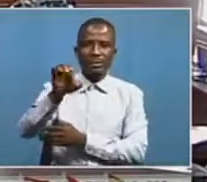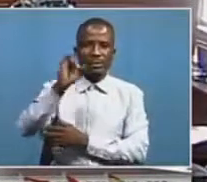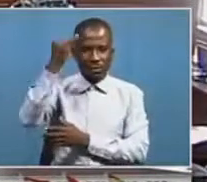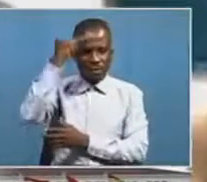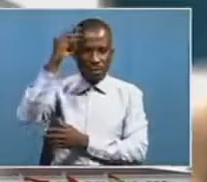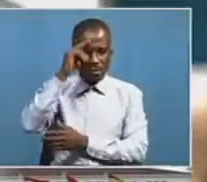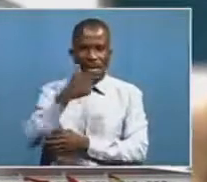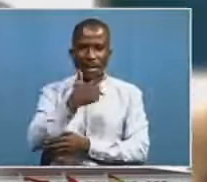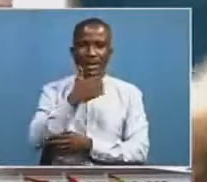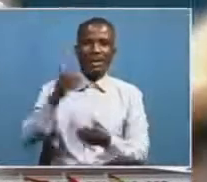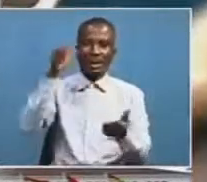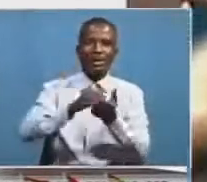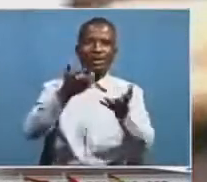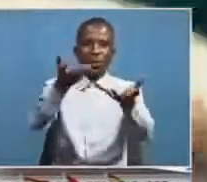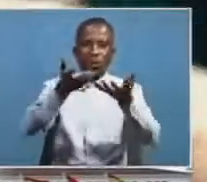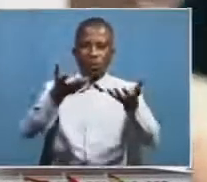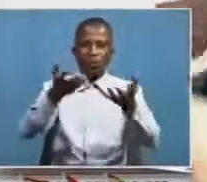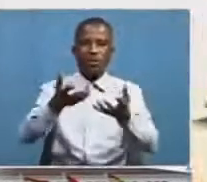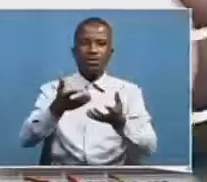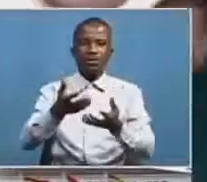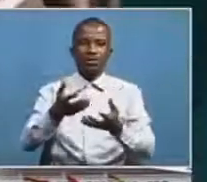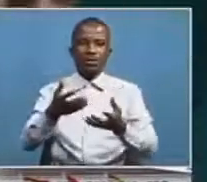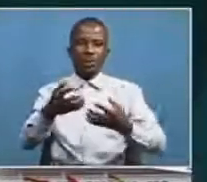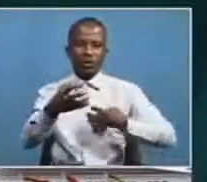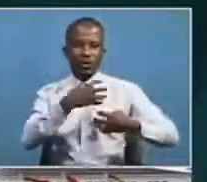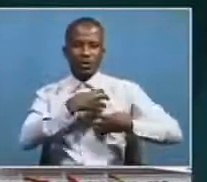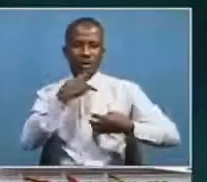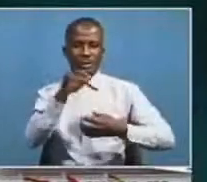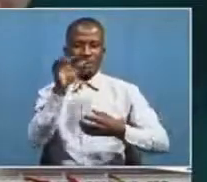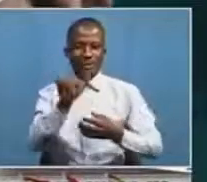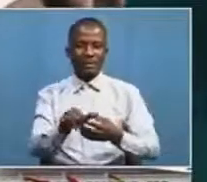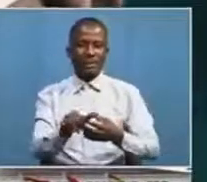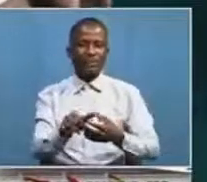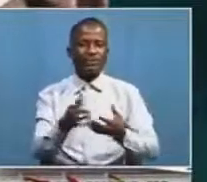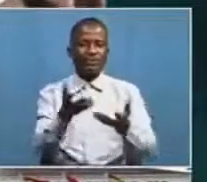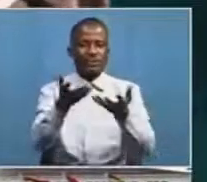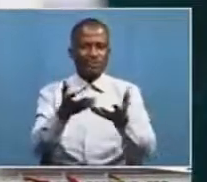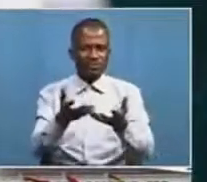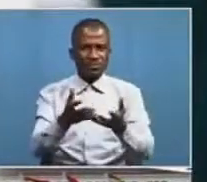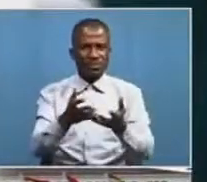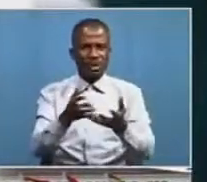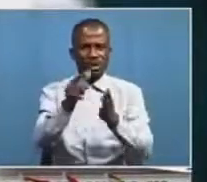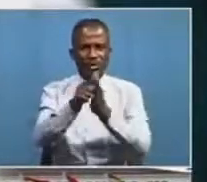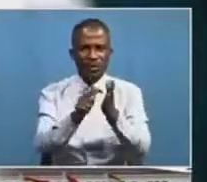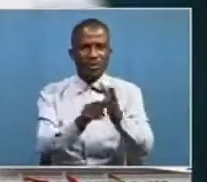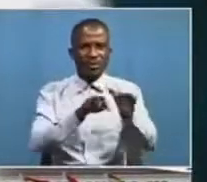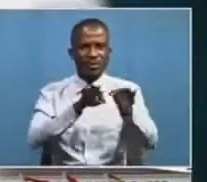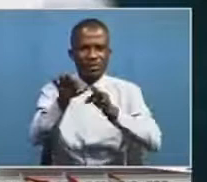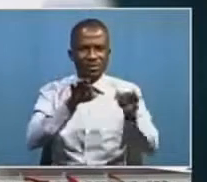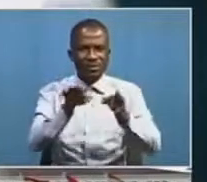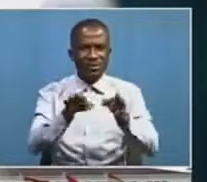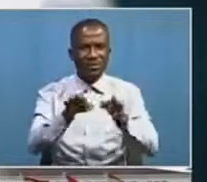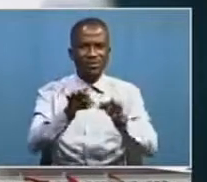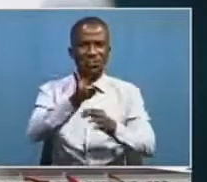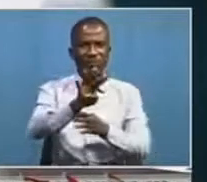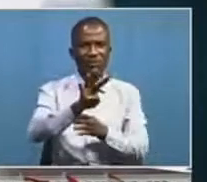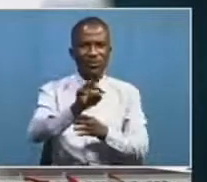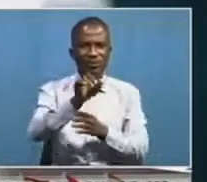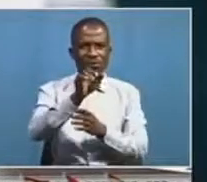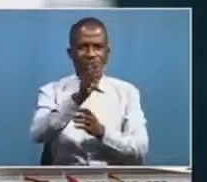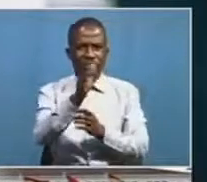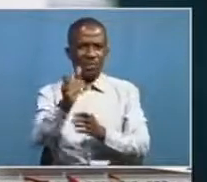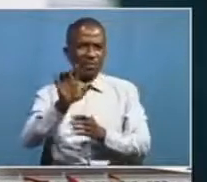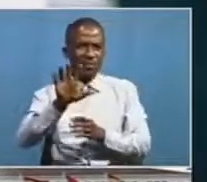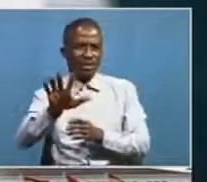petitioner, as the only candidates as required under Article 63, clauses 4 and 5 of the